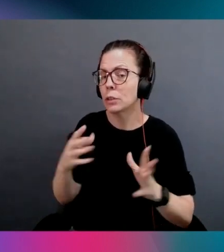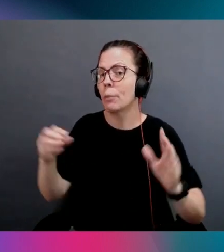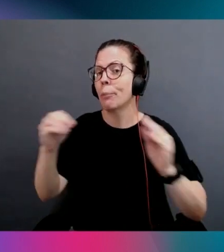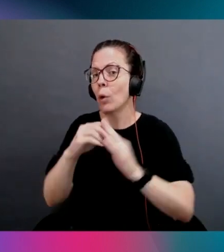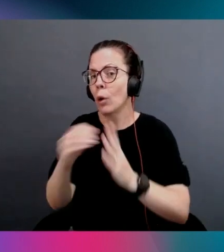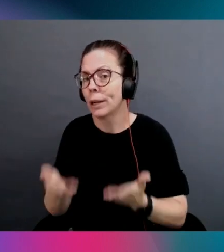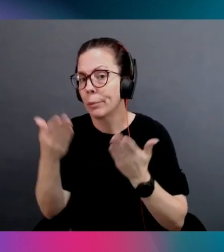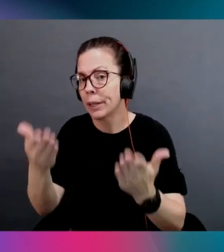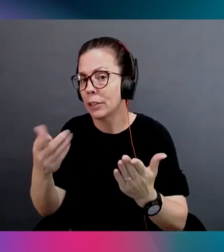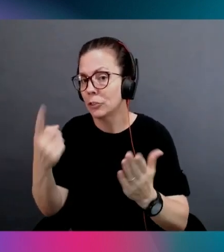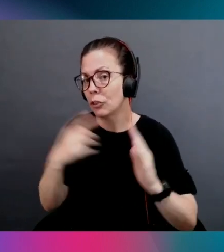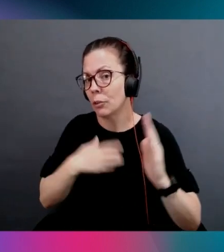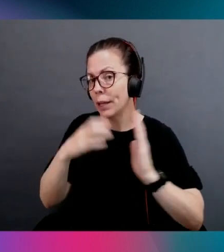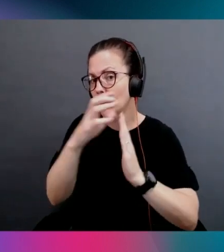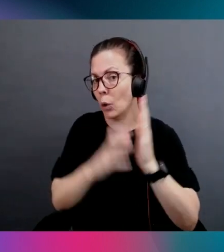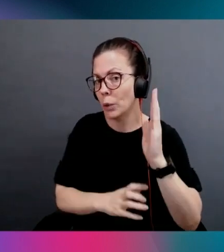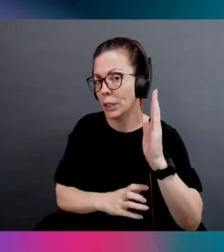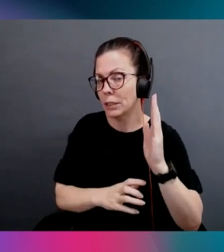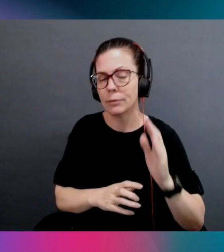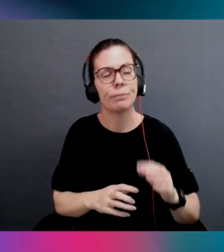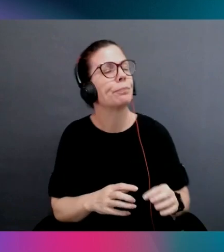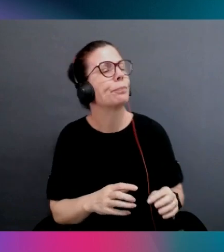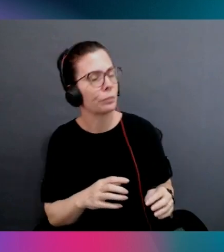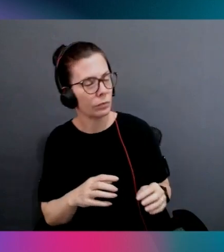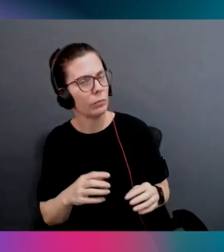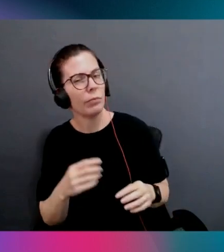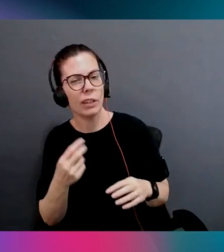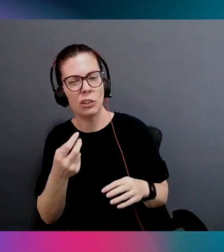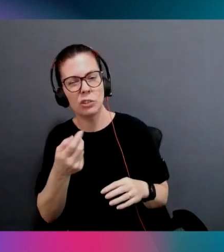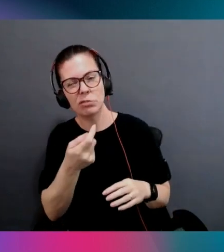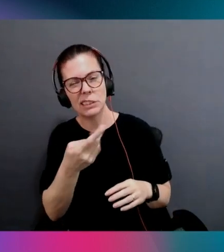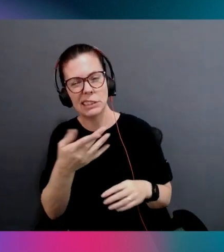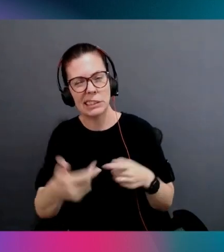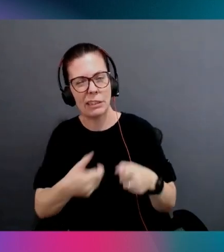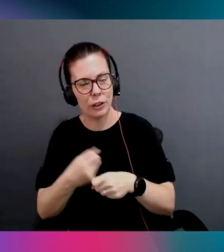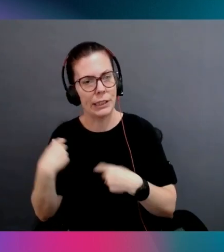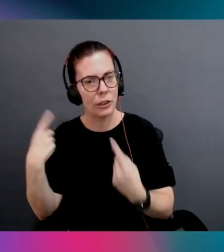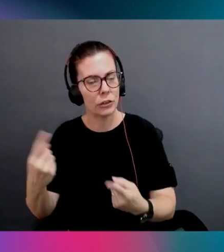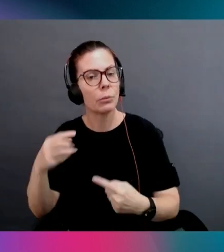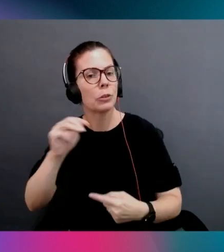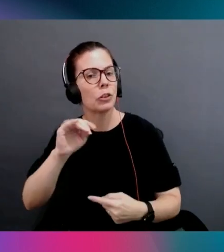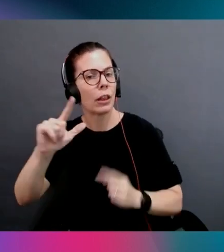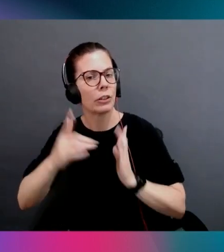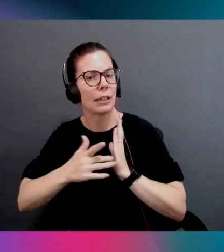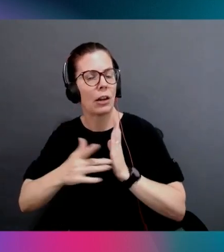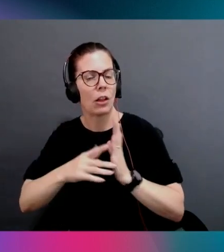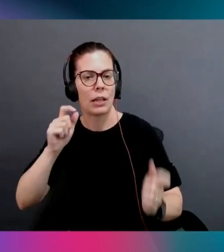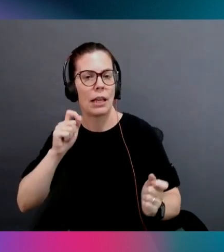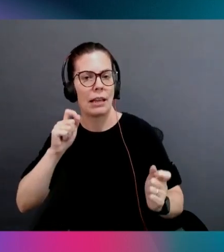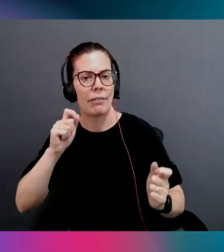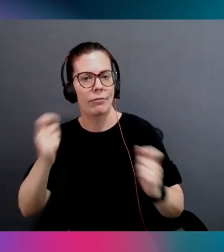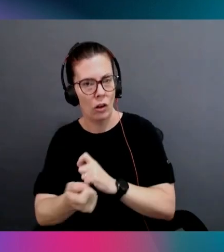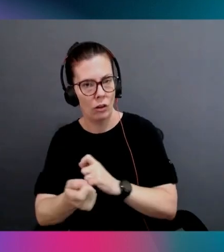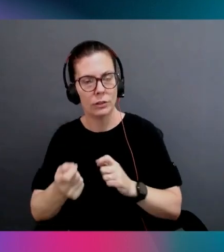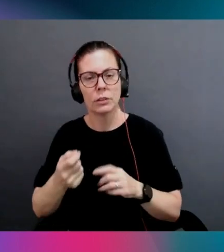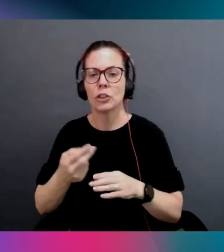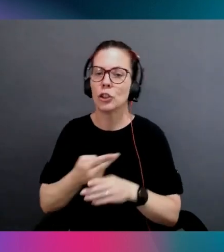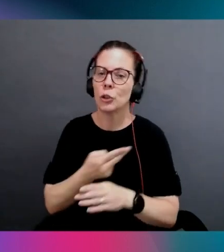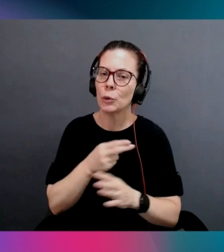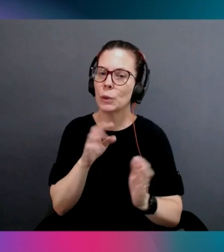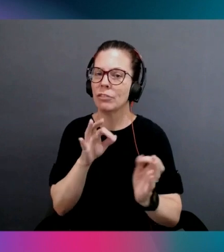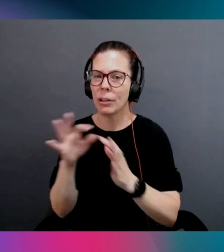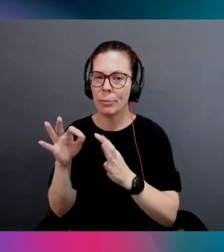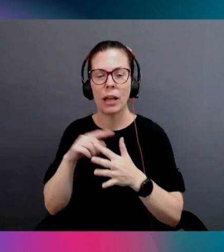So what has happened in the last few years is that machine learning technology has really evolved. Of course, the usage and feedback of all that is